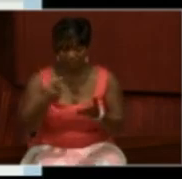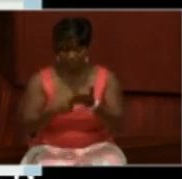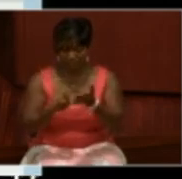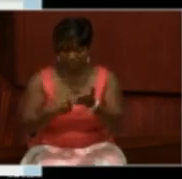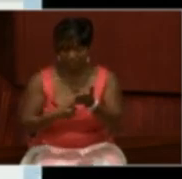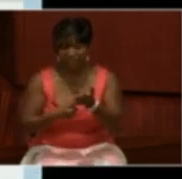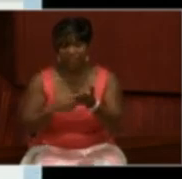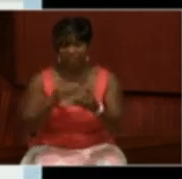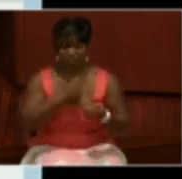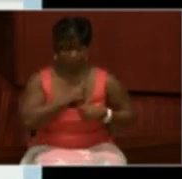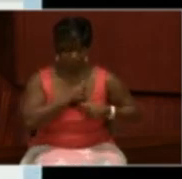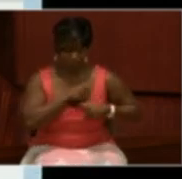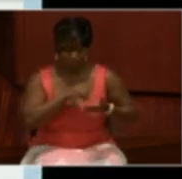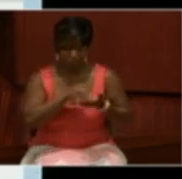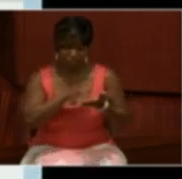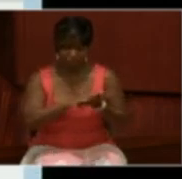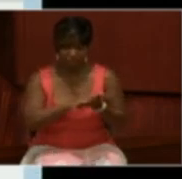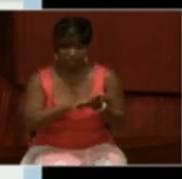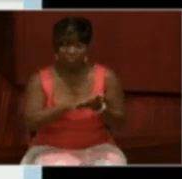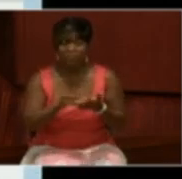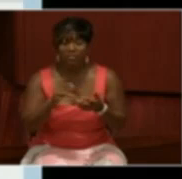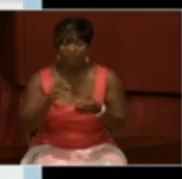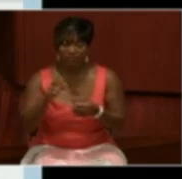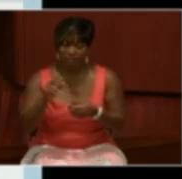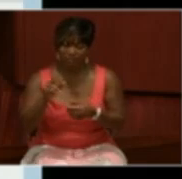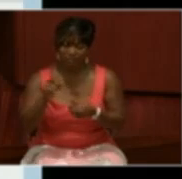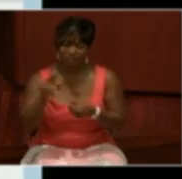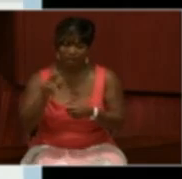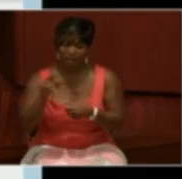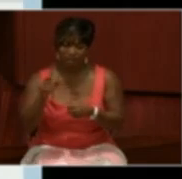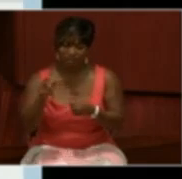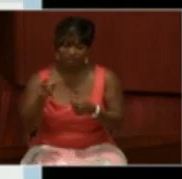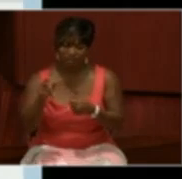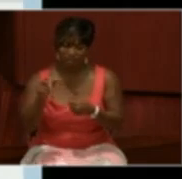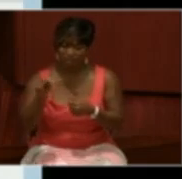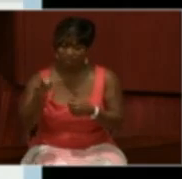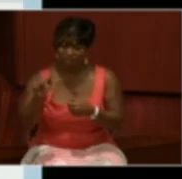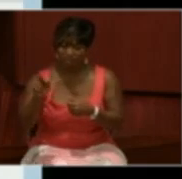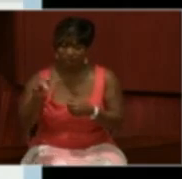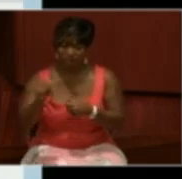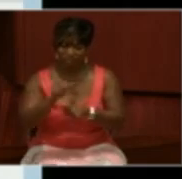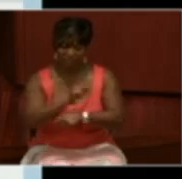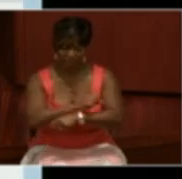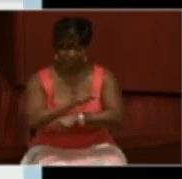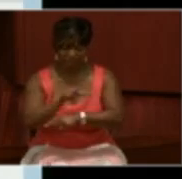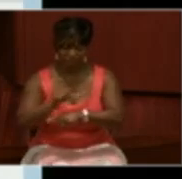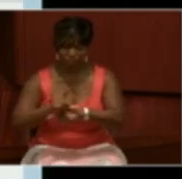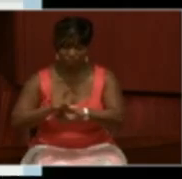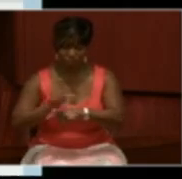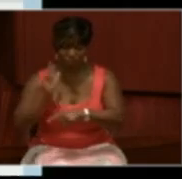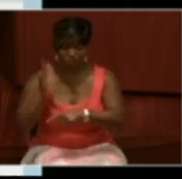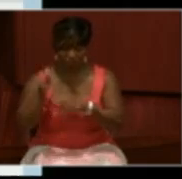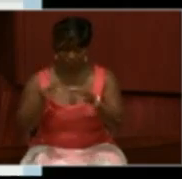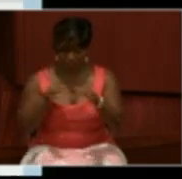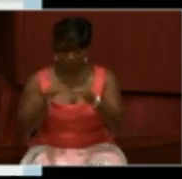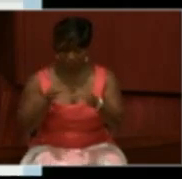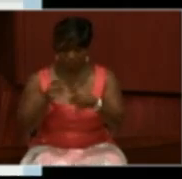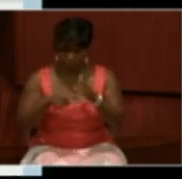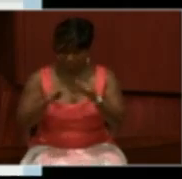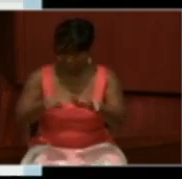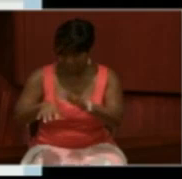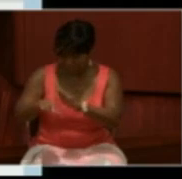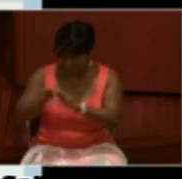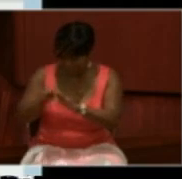National Archives located in St. Louis. They will explain what can be found in the personnel files of former